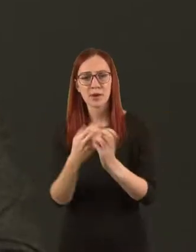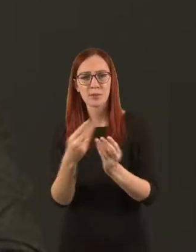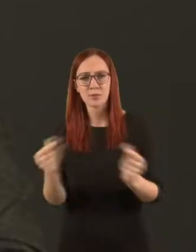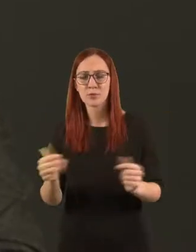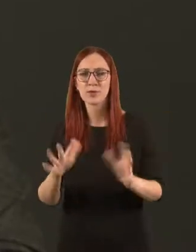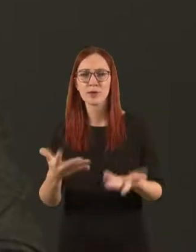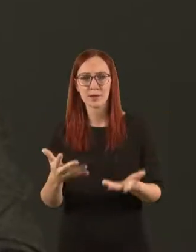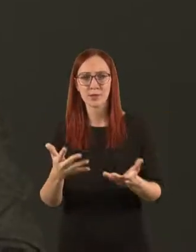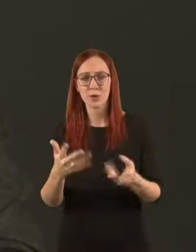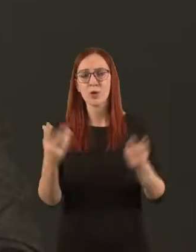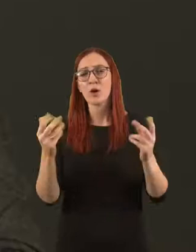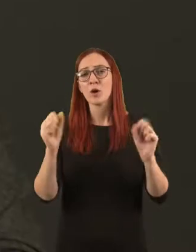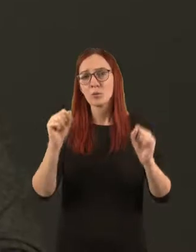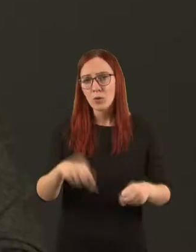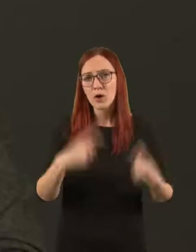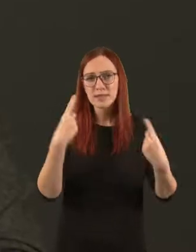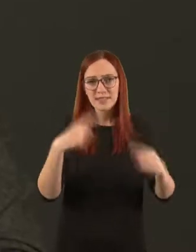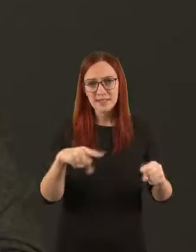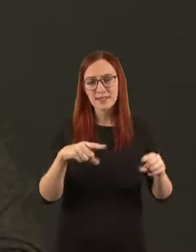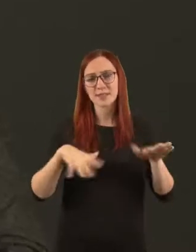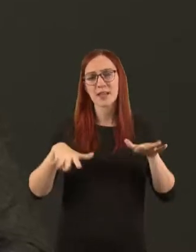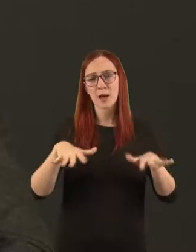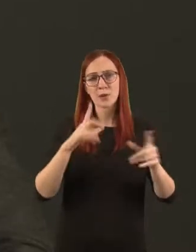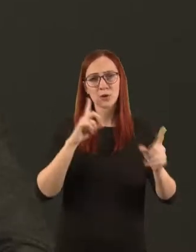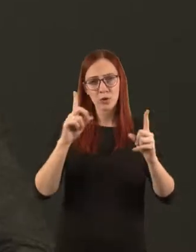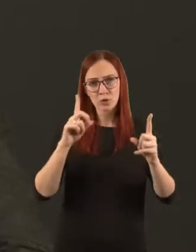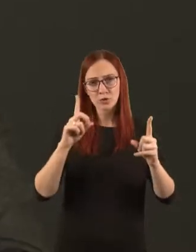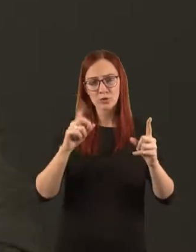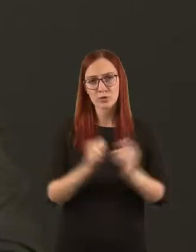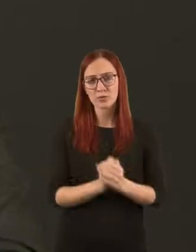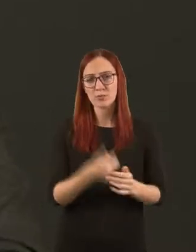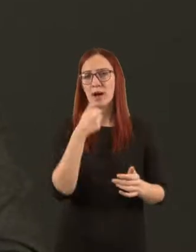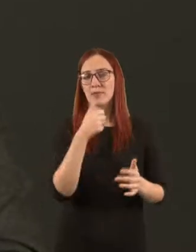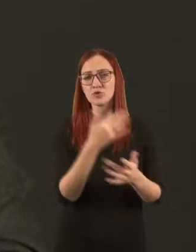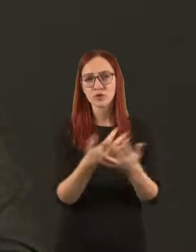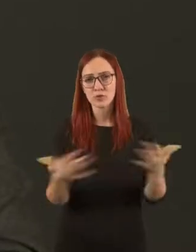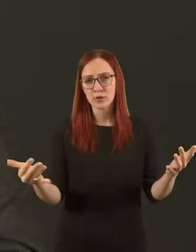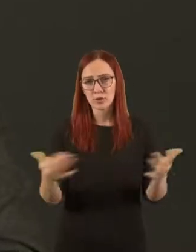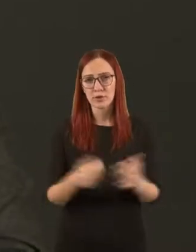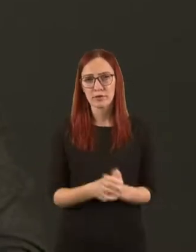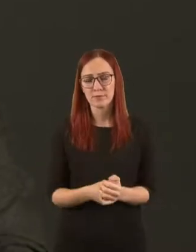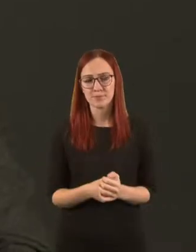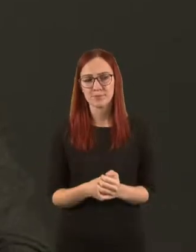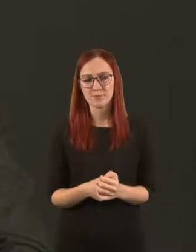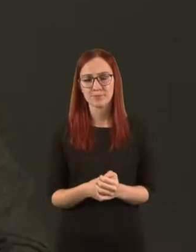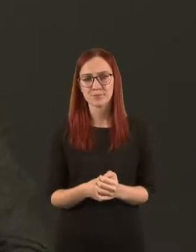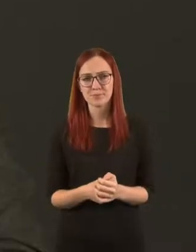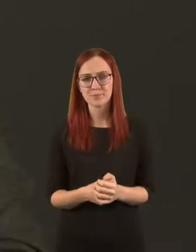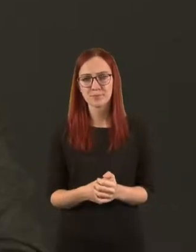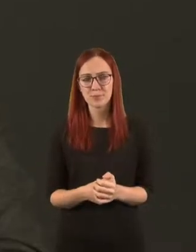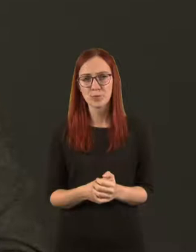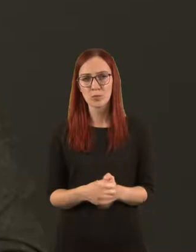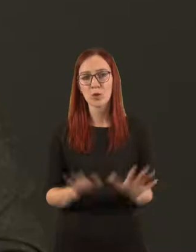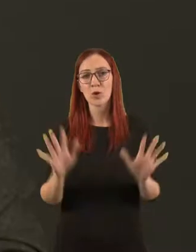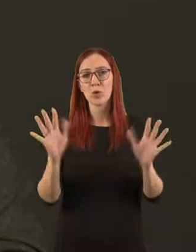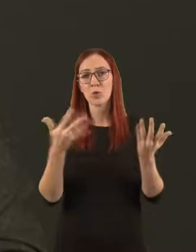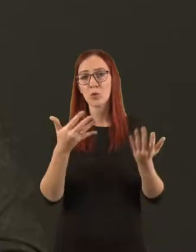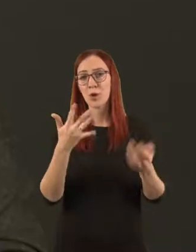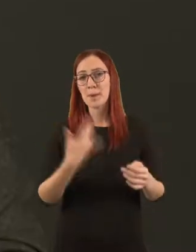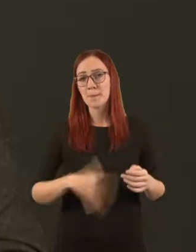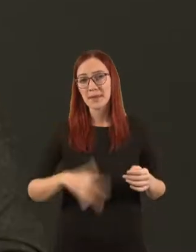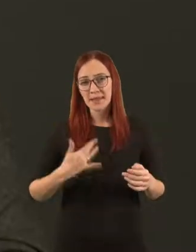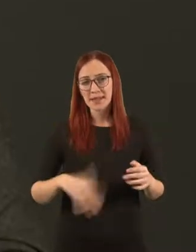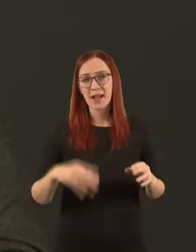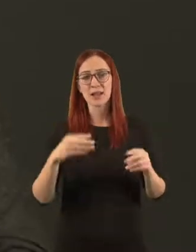are many more things to be solved, many more environmental issues such as biodiversity to be